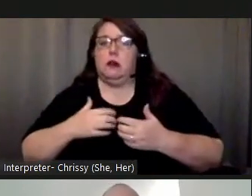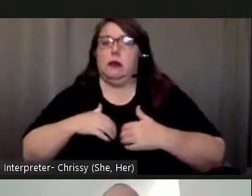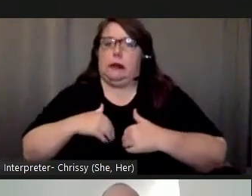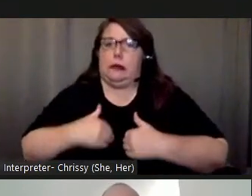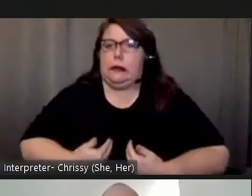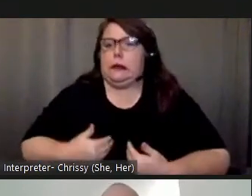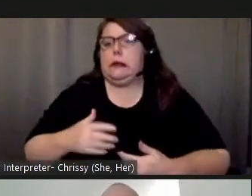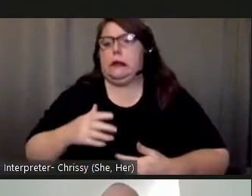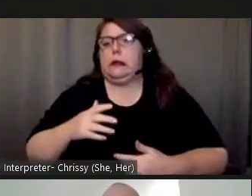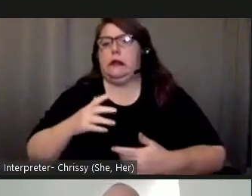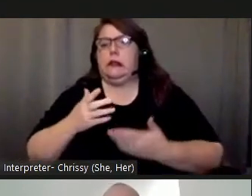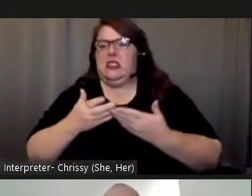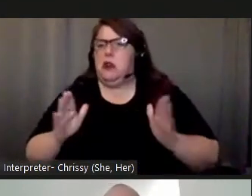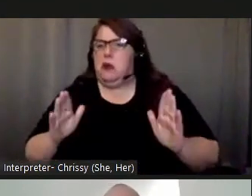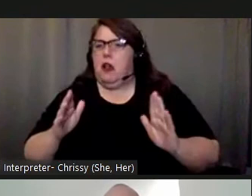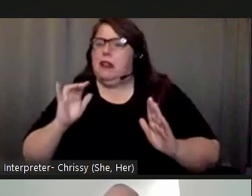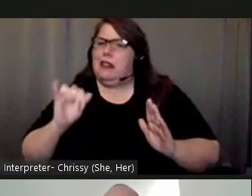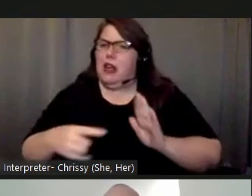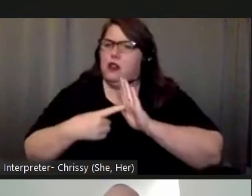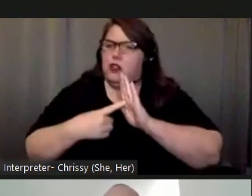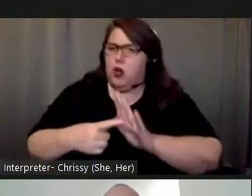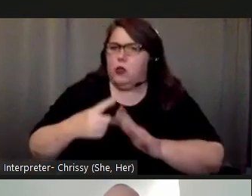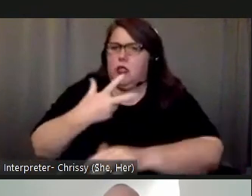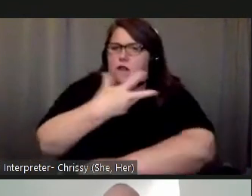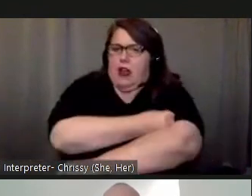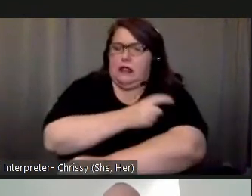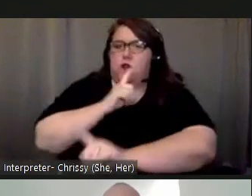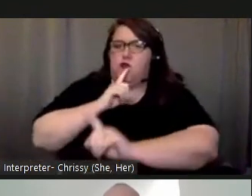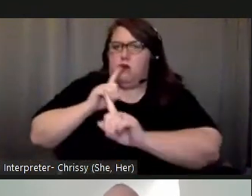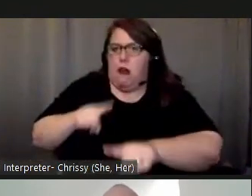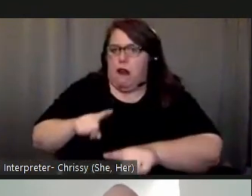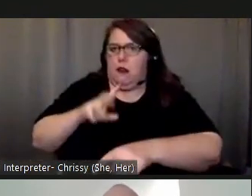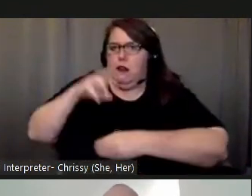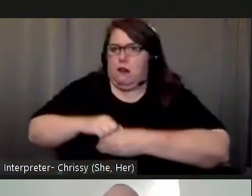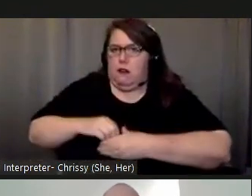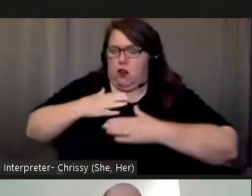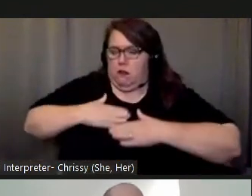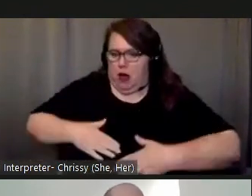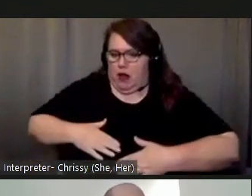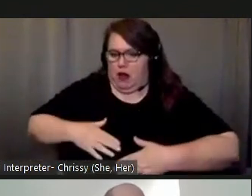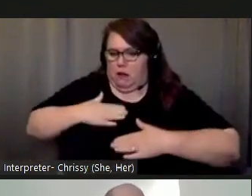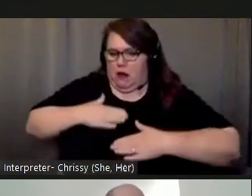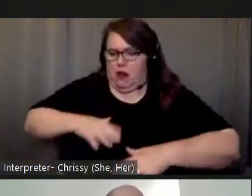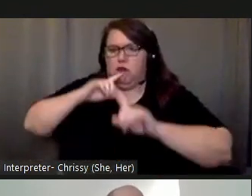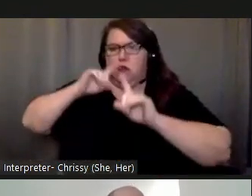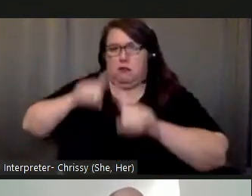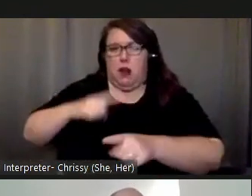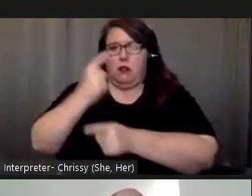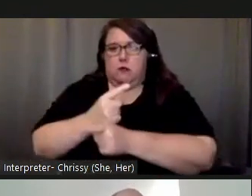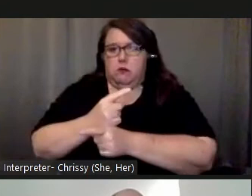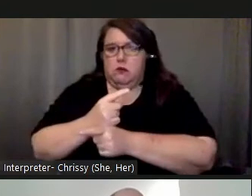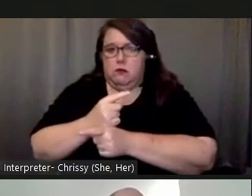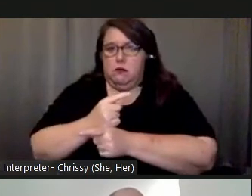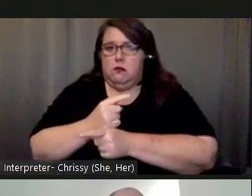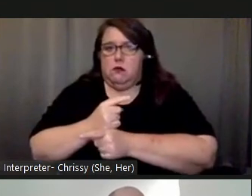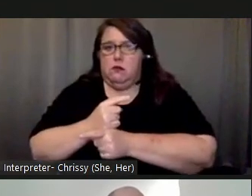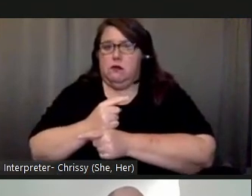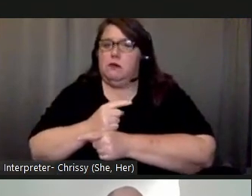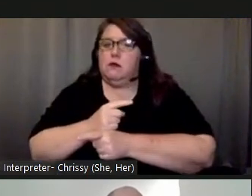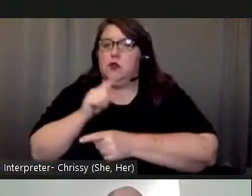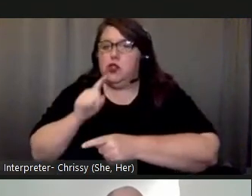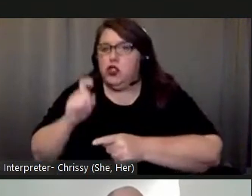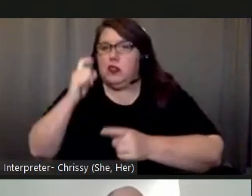that the vaccine is reacting and you're responding appropriately. So that's what you should be